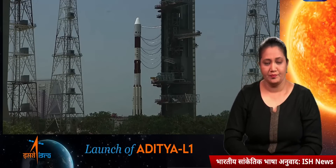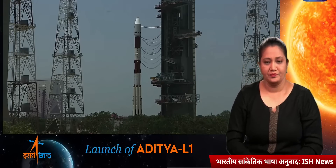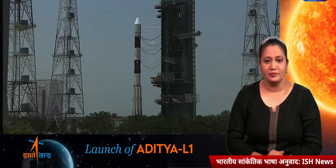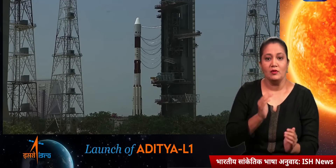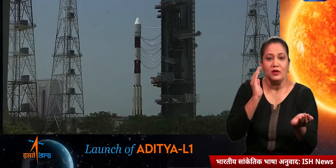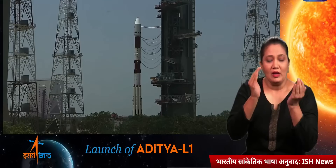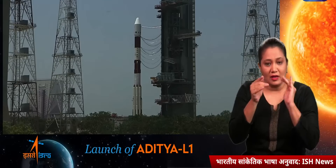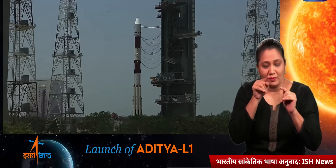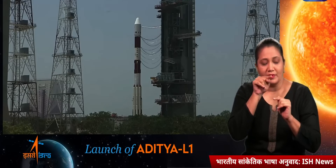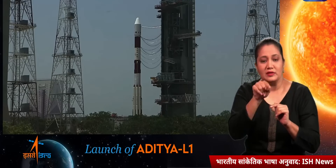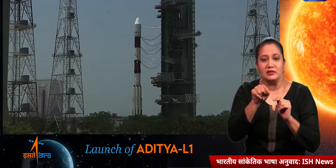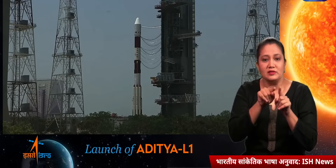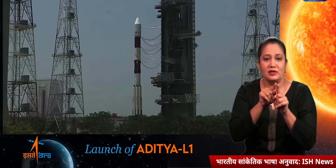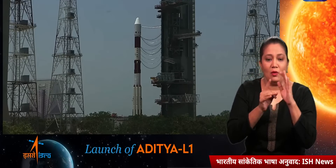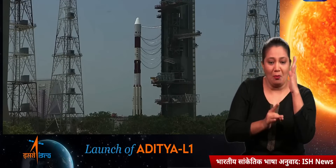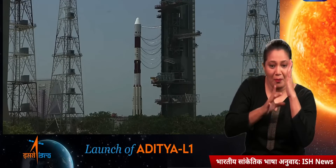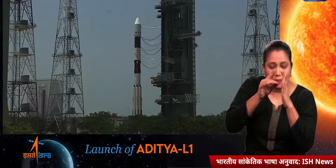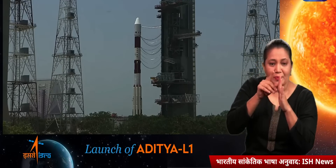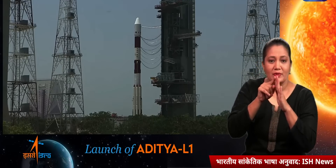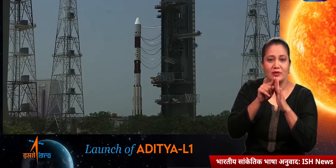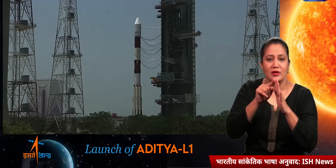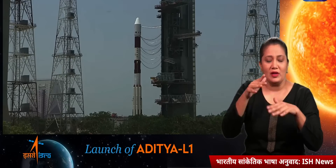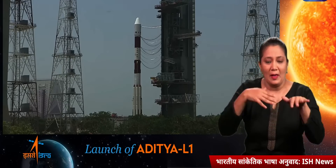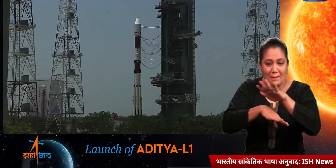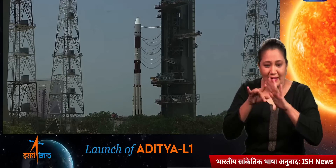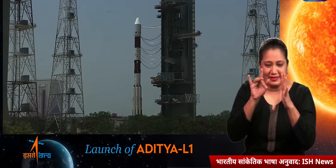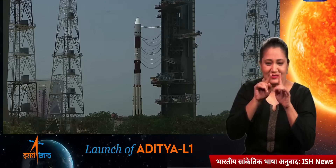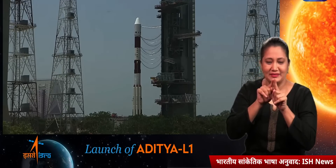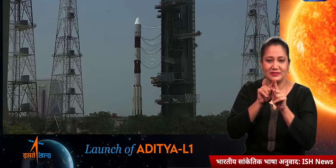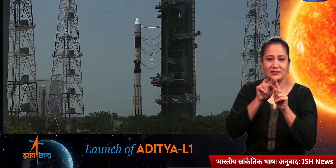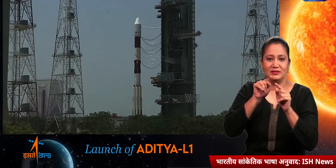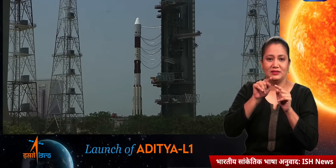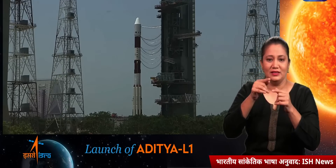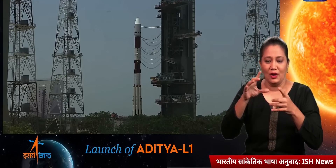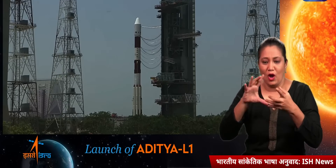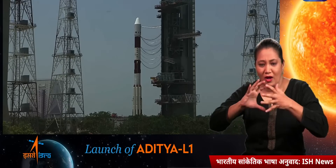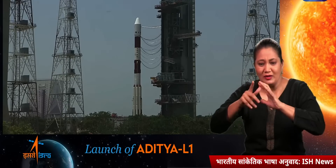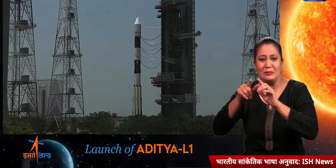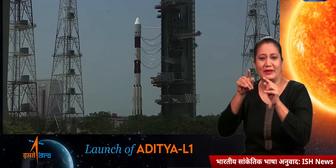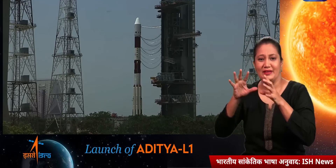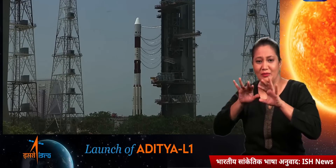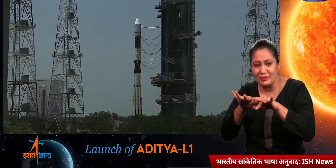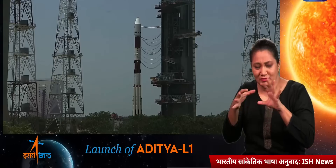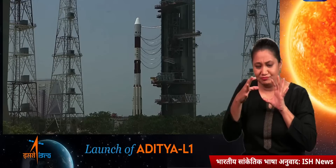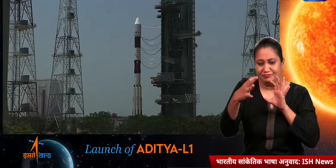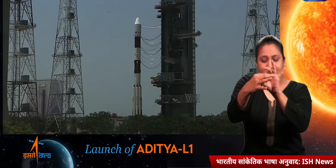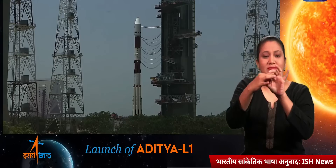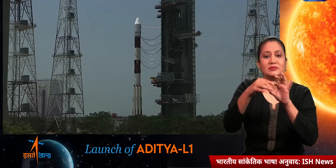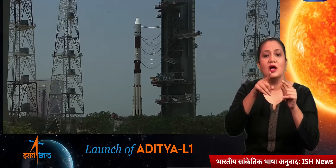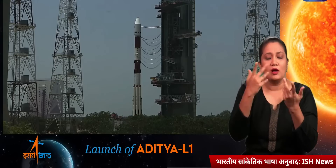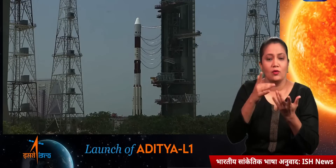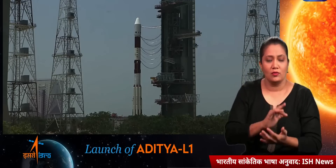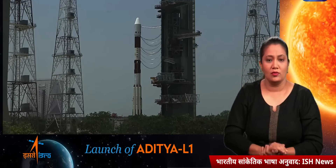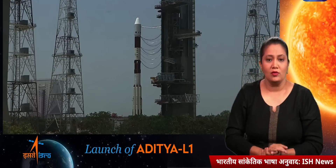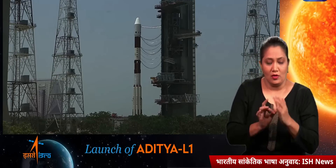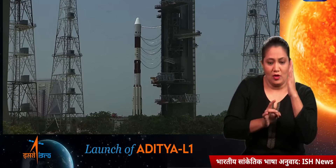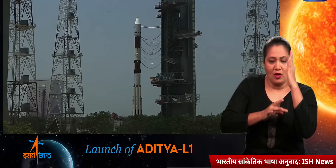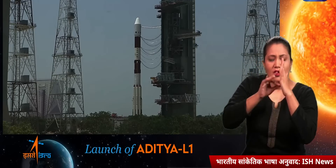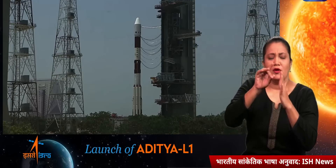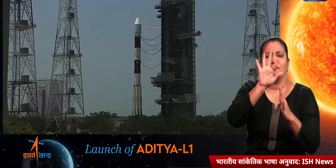the present state of rocket to the intended injection point to compute an optimal trajectory. This happens while the rocket is